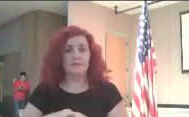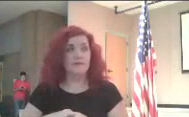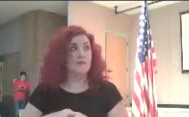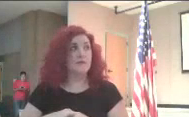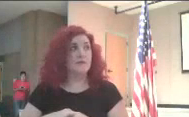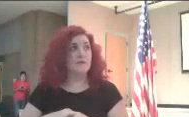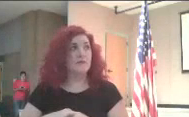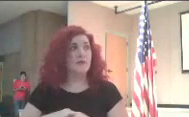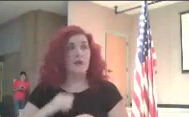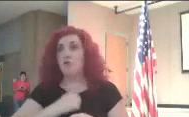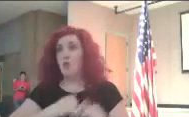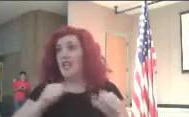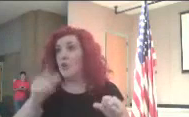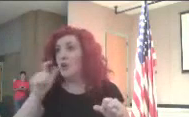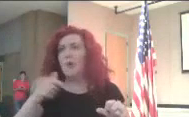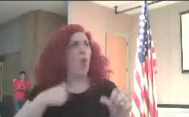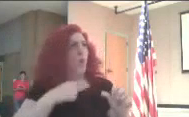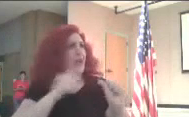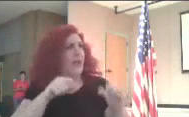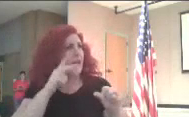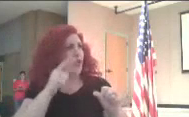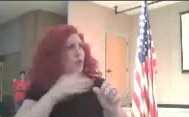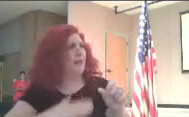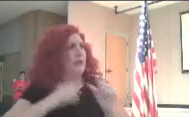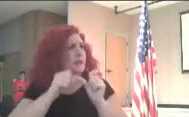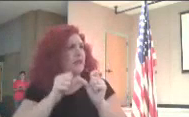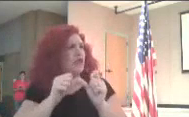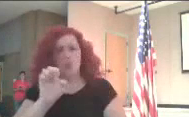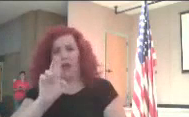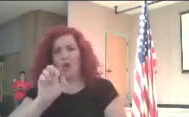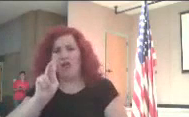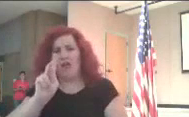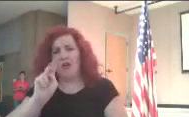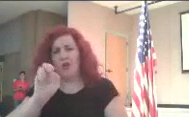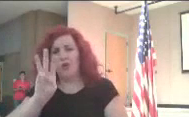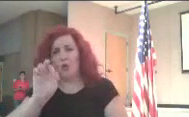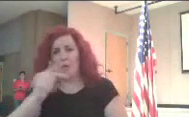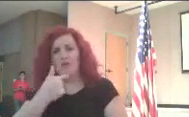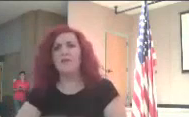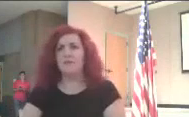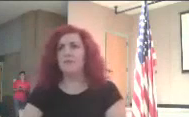I'm sorry, were you not able to hear me? No, we can. Please continue. Okay.